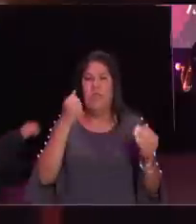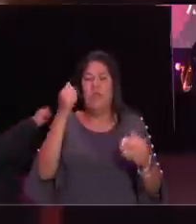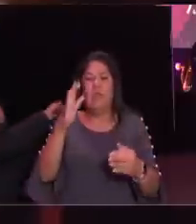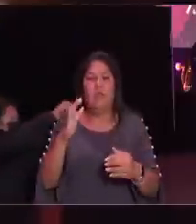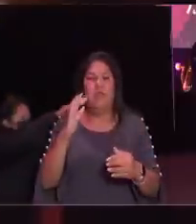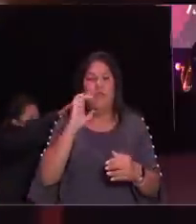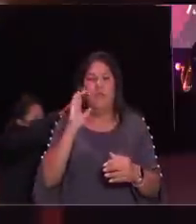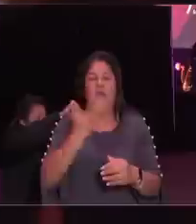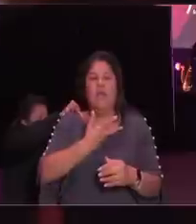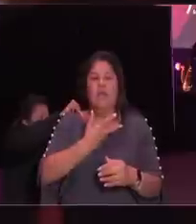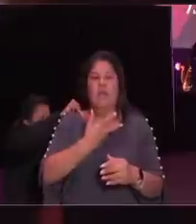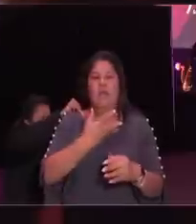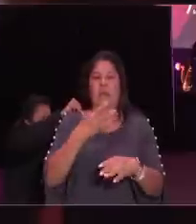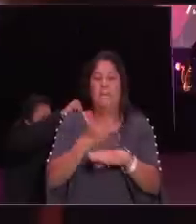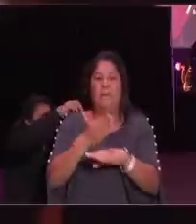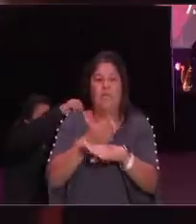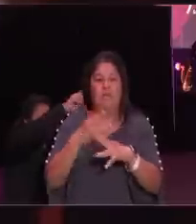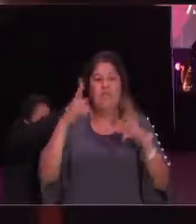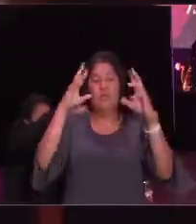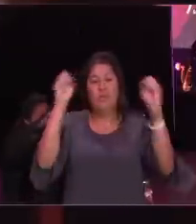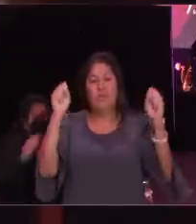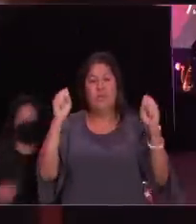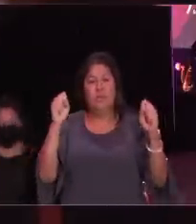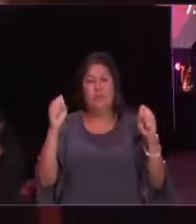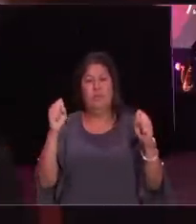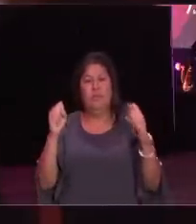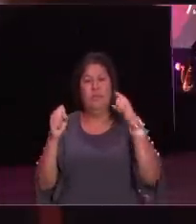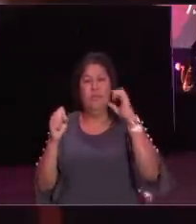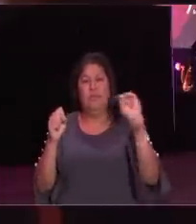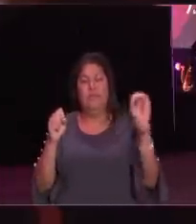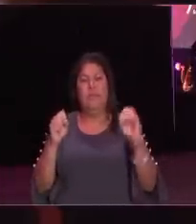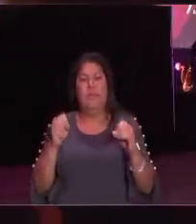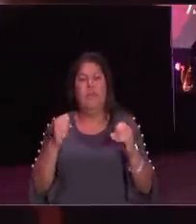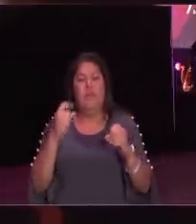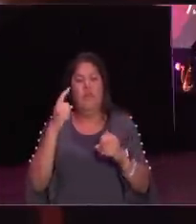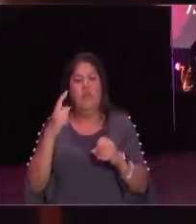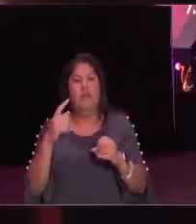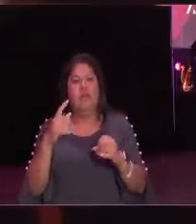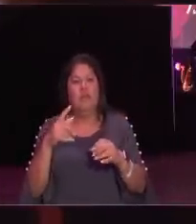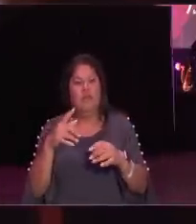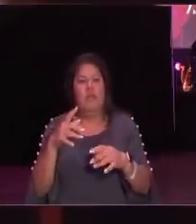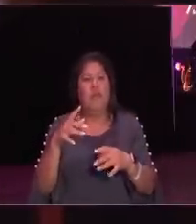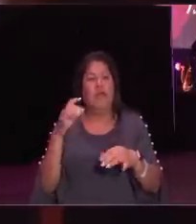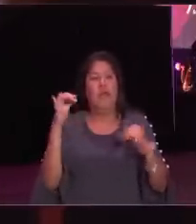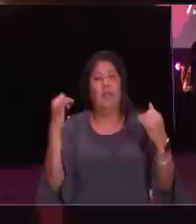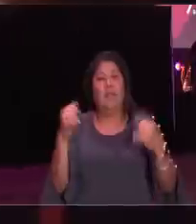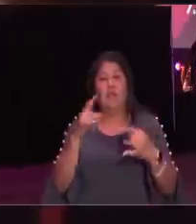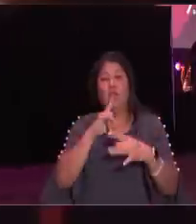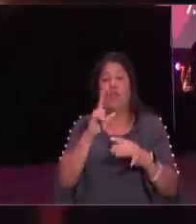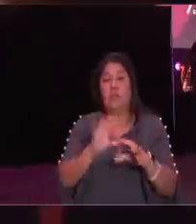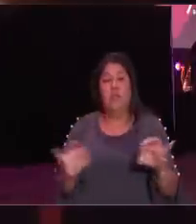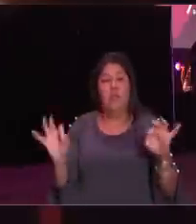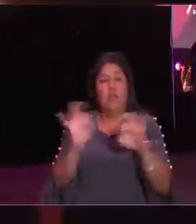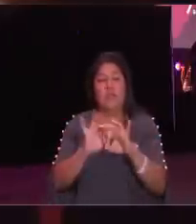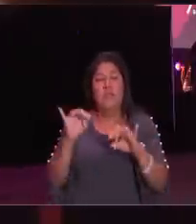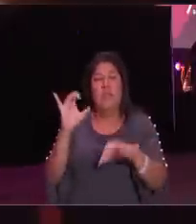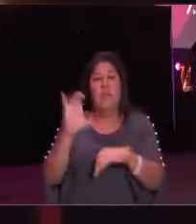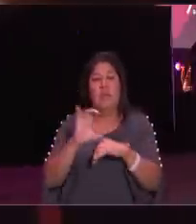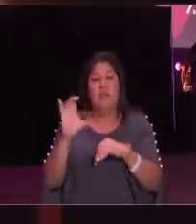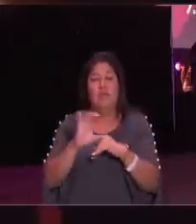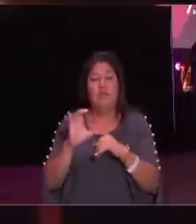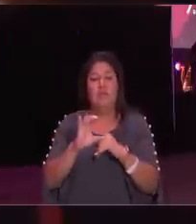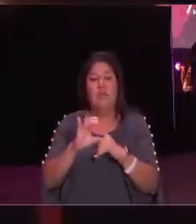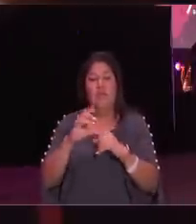God for our Bishop President and for his leadership during this very pivotal moment of the church. How many of you are glad for